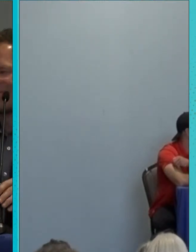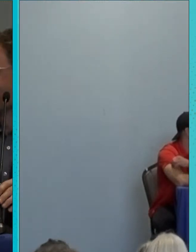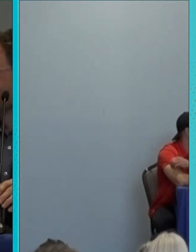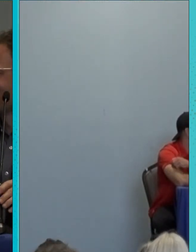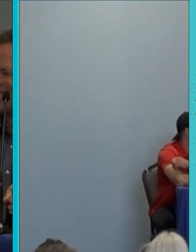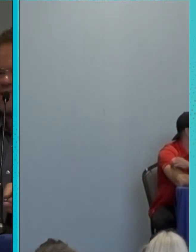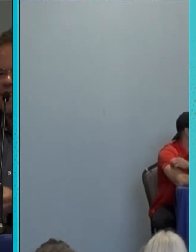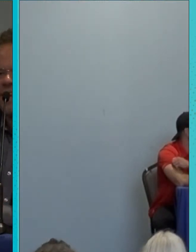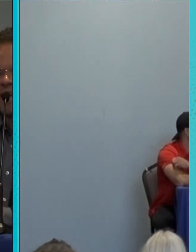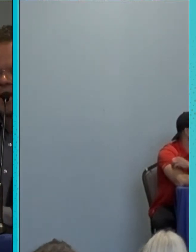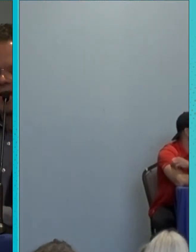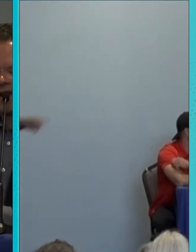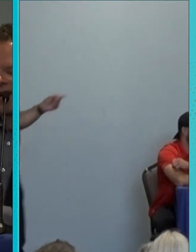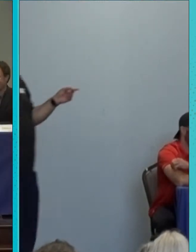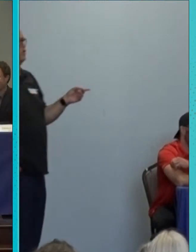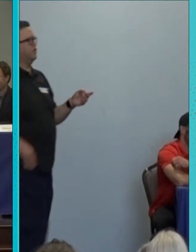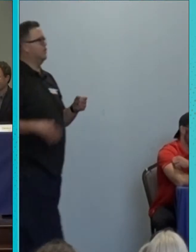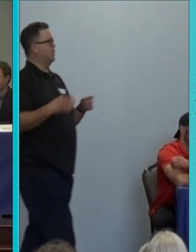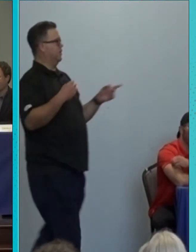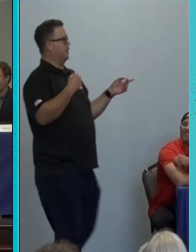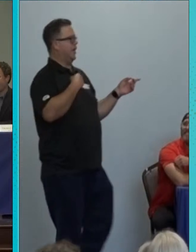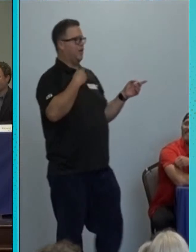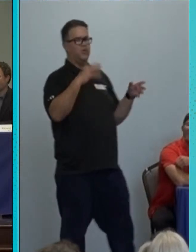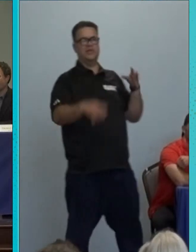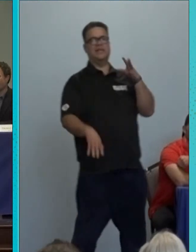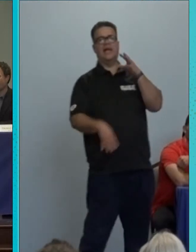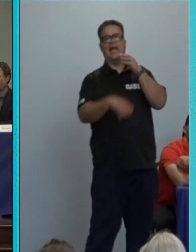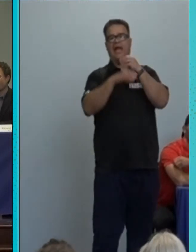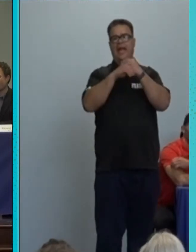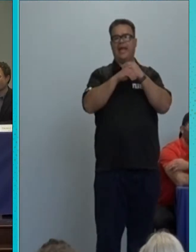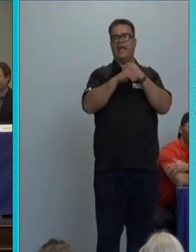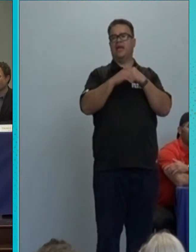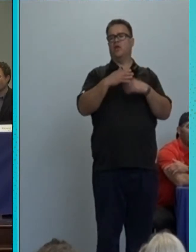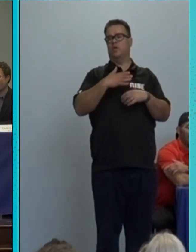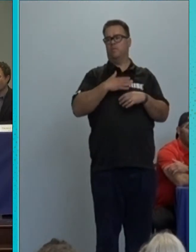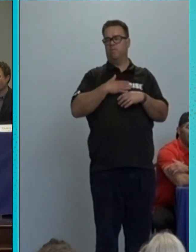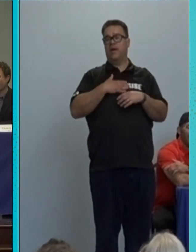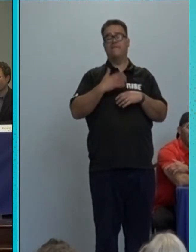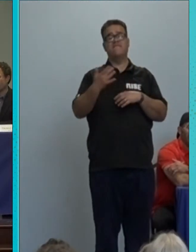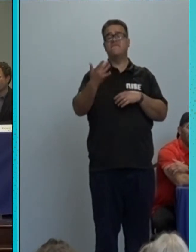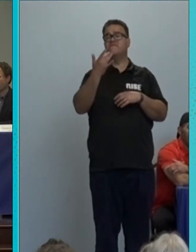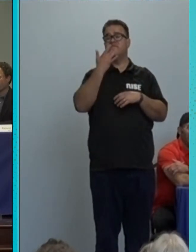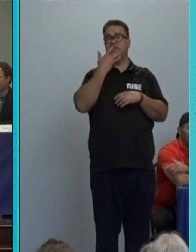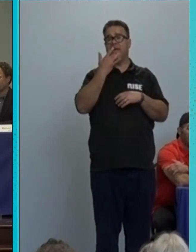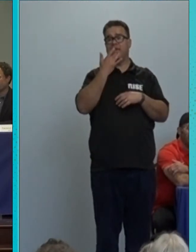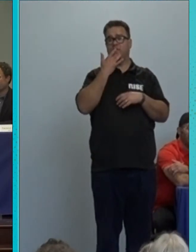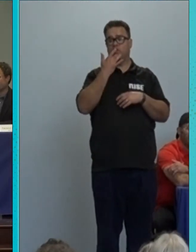well. And I can add one of my favorite